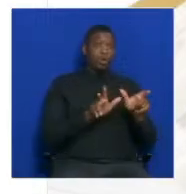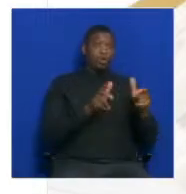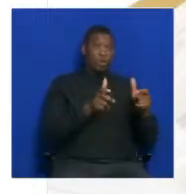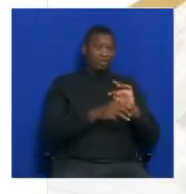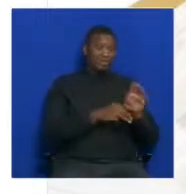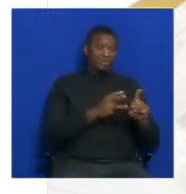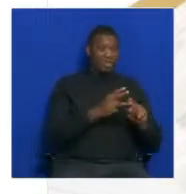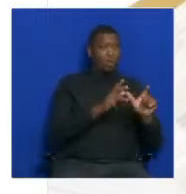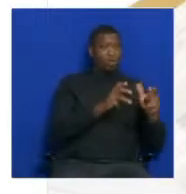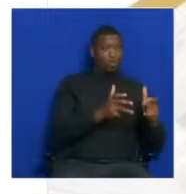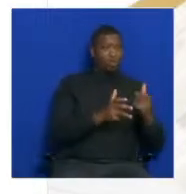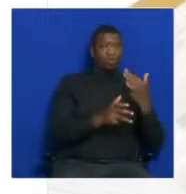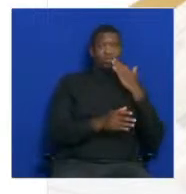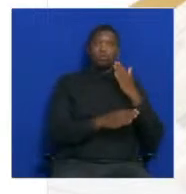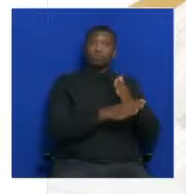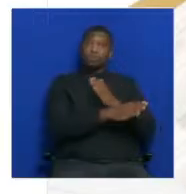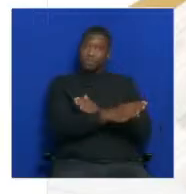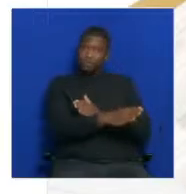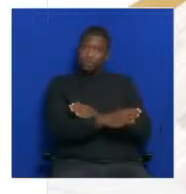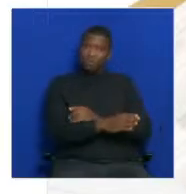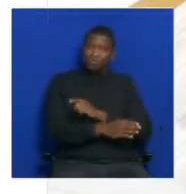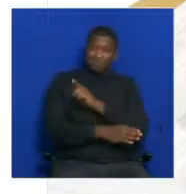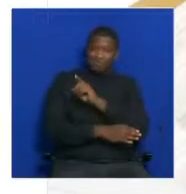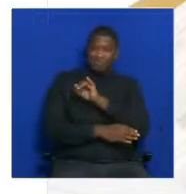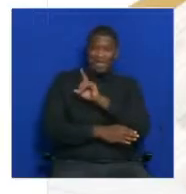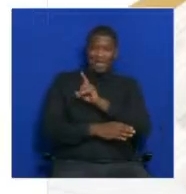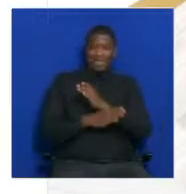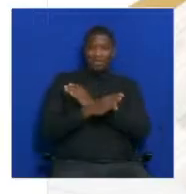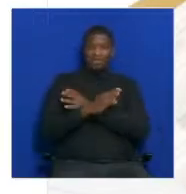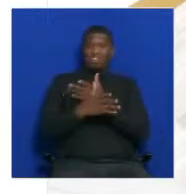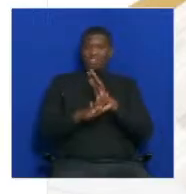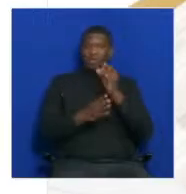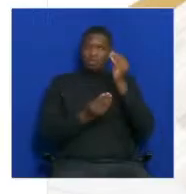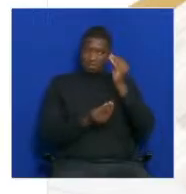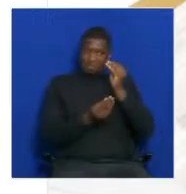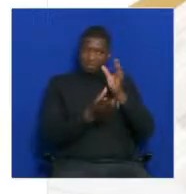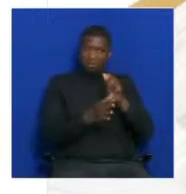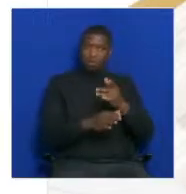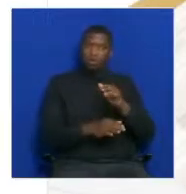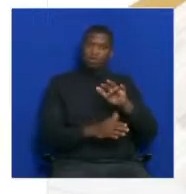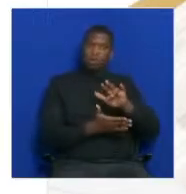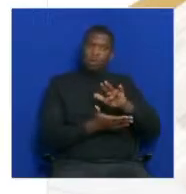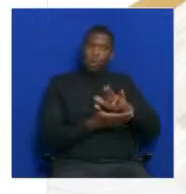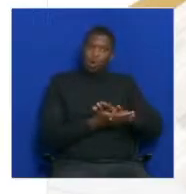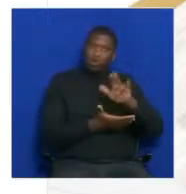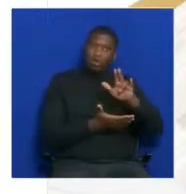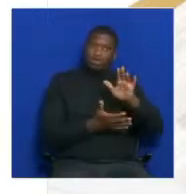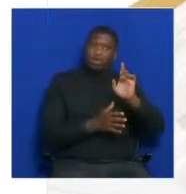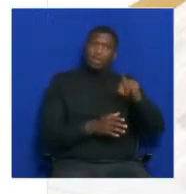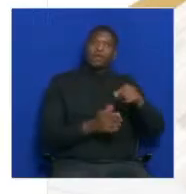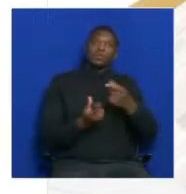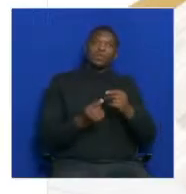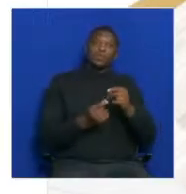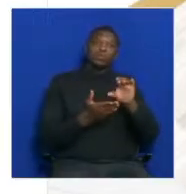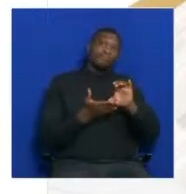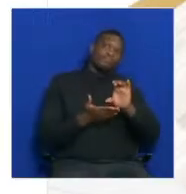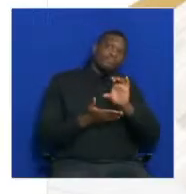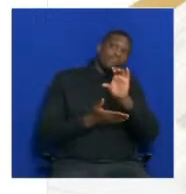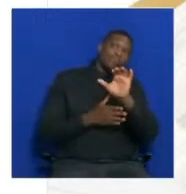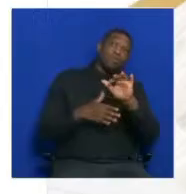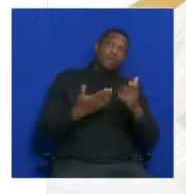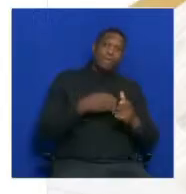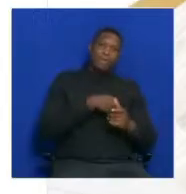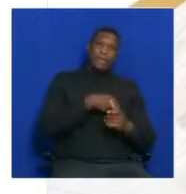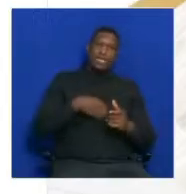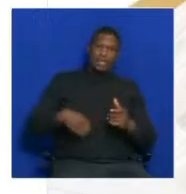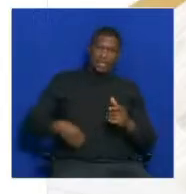had already granted sweeping authorizations under the presidential proclamation